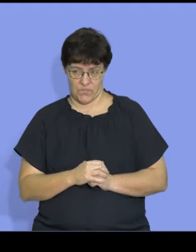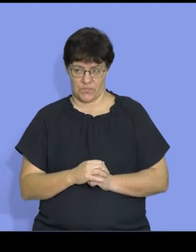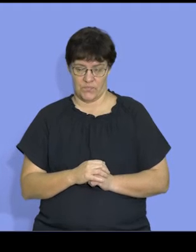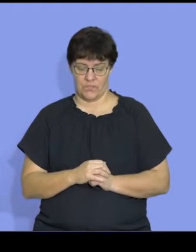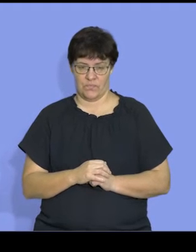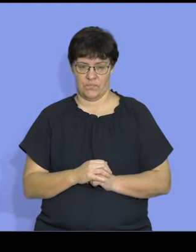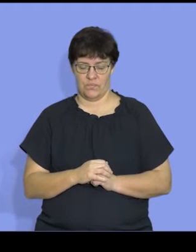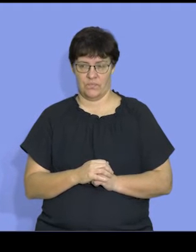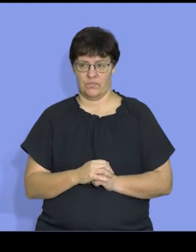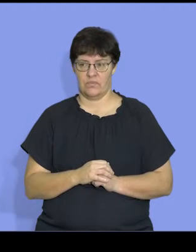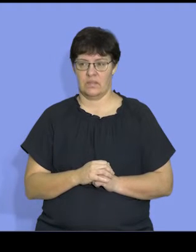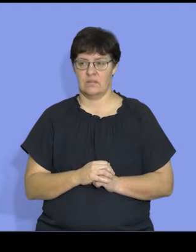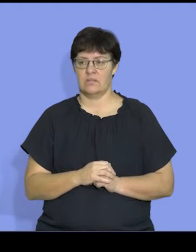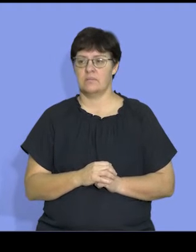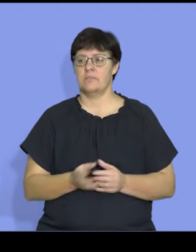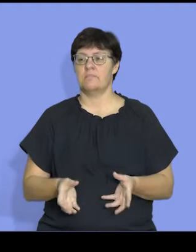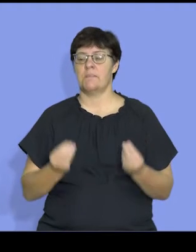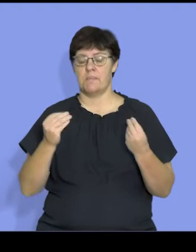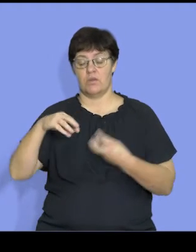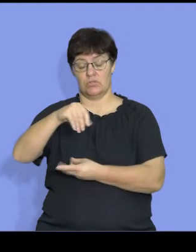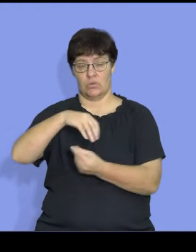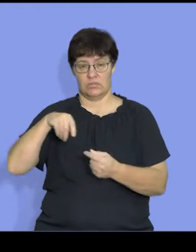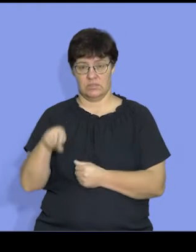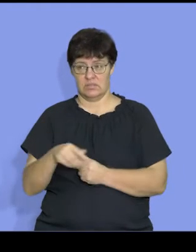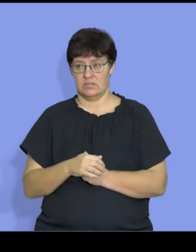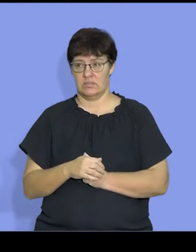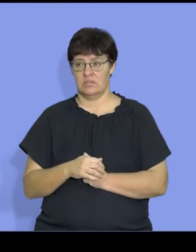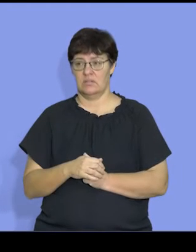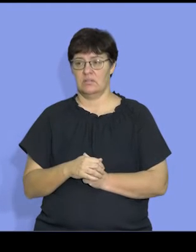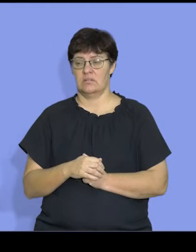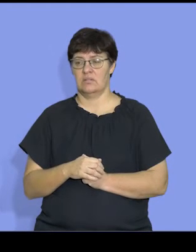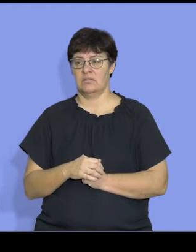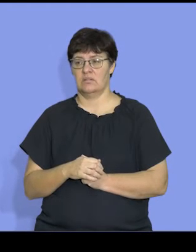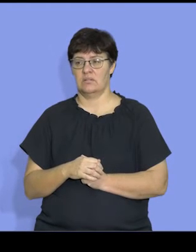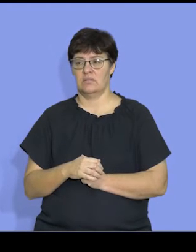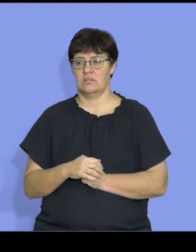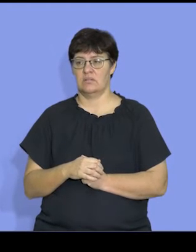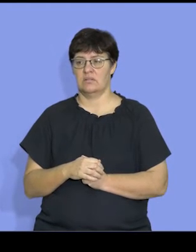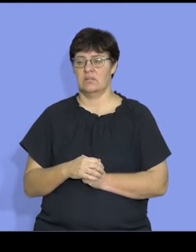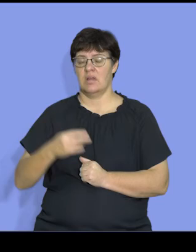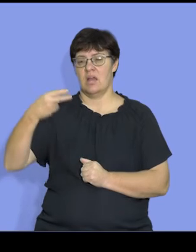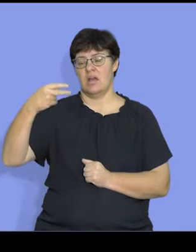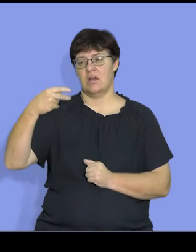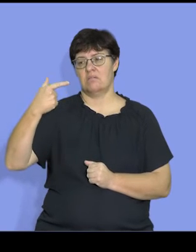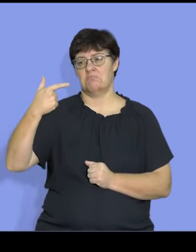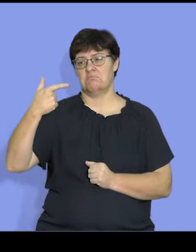an acid. We are getting a salt, okay, plus hydrogen gas,